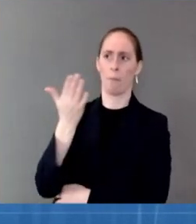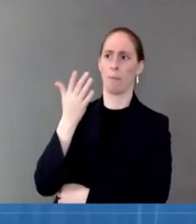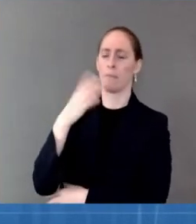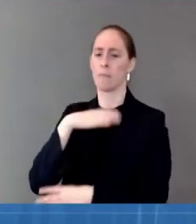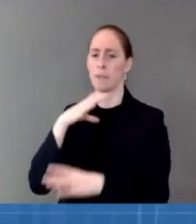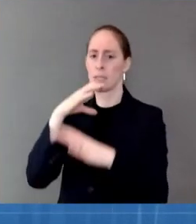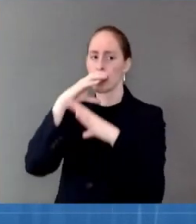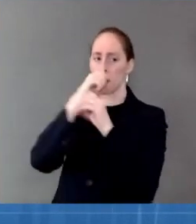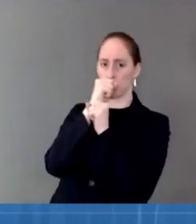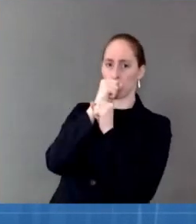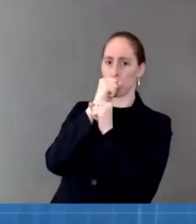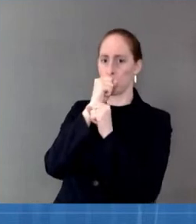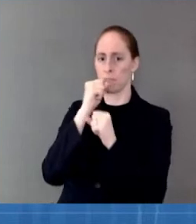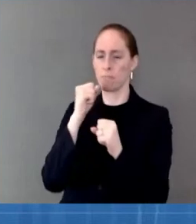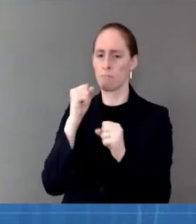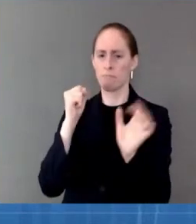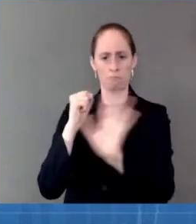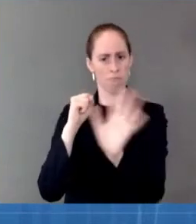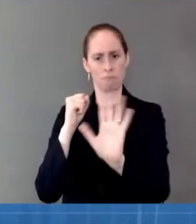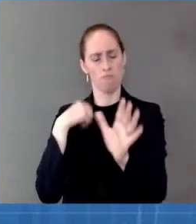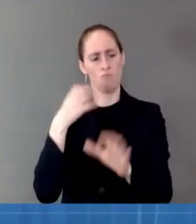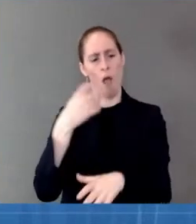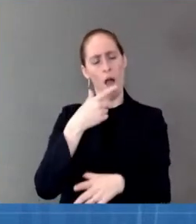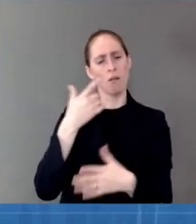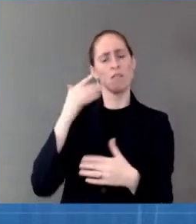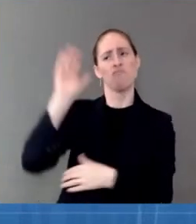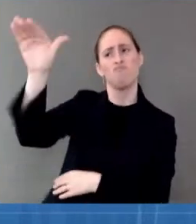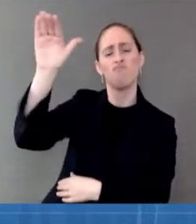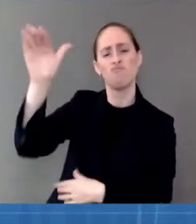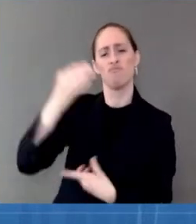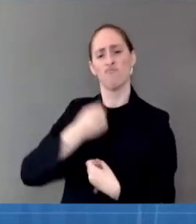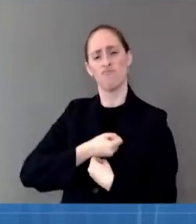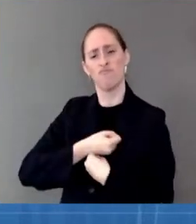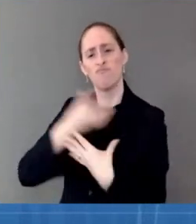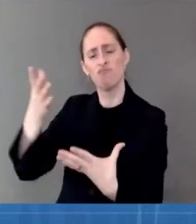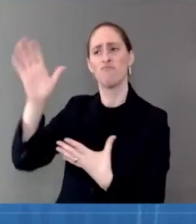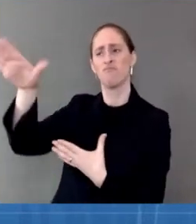Next question. Serena Marshall at Now This.